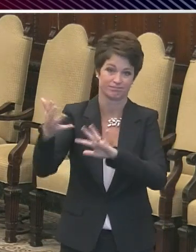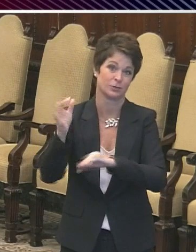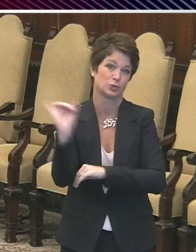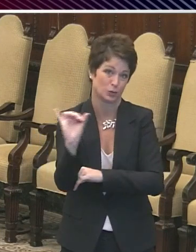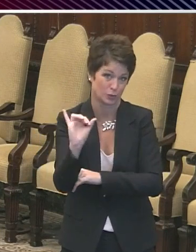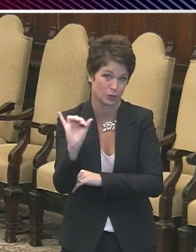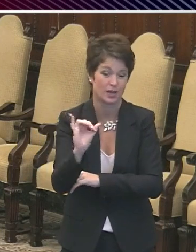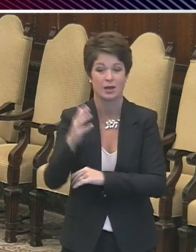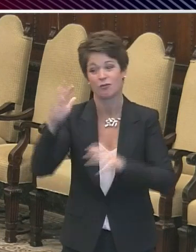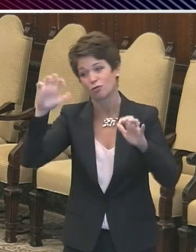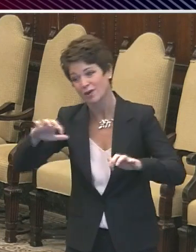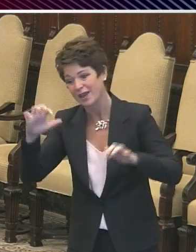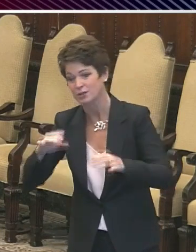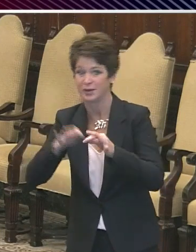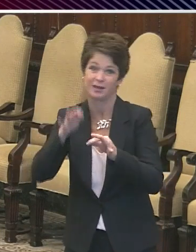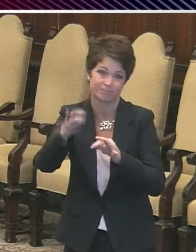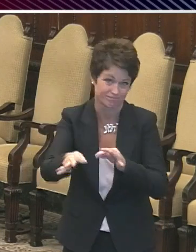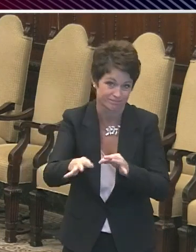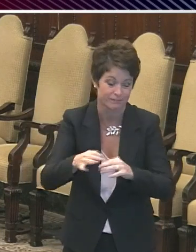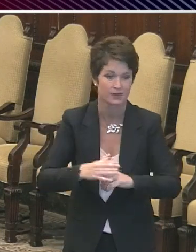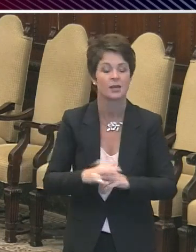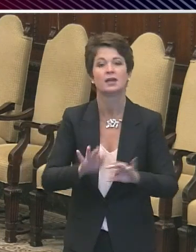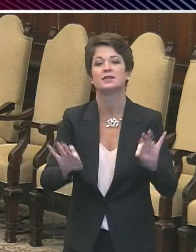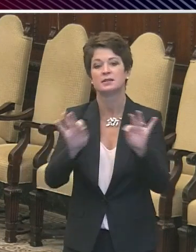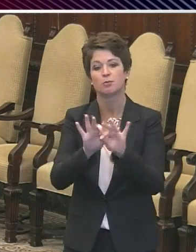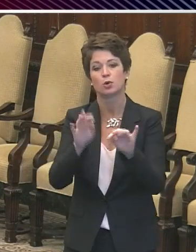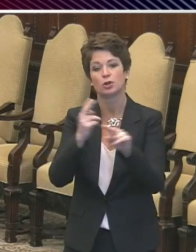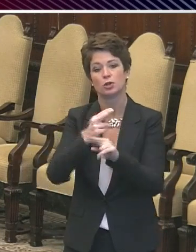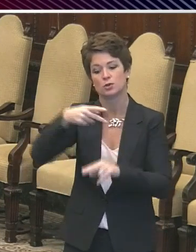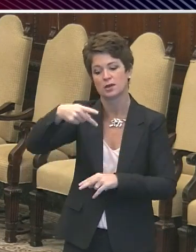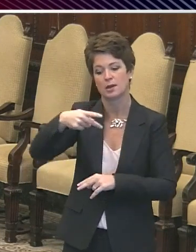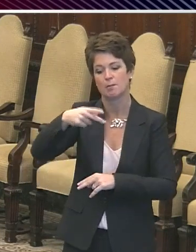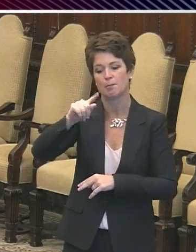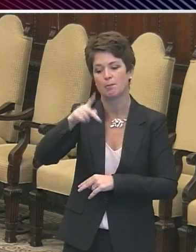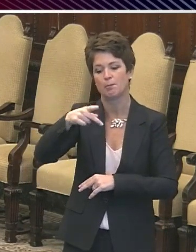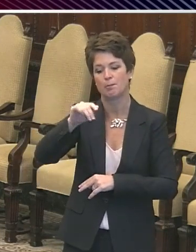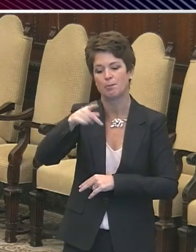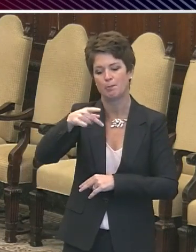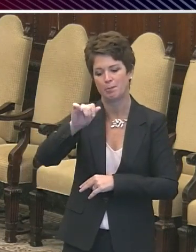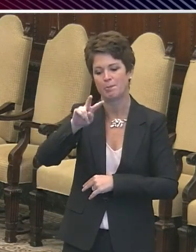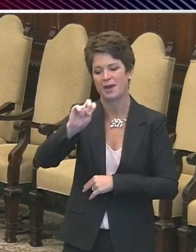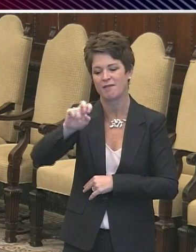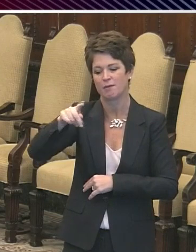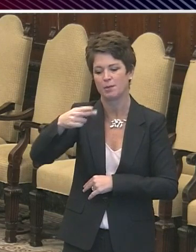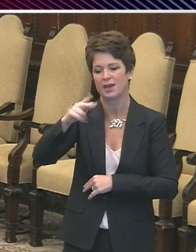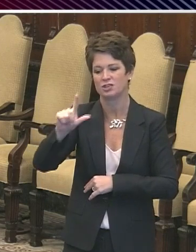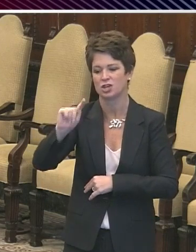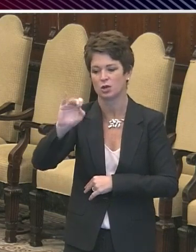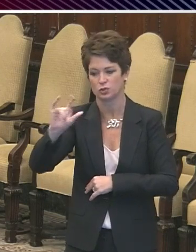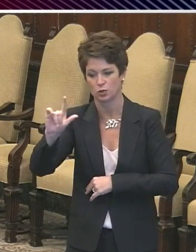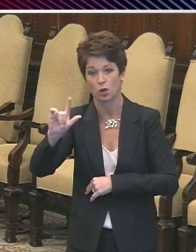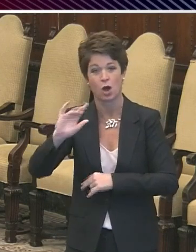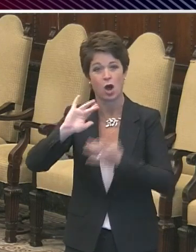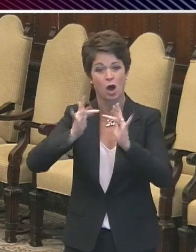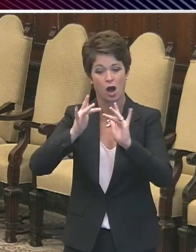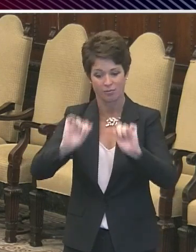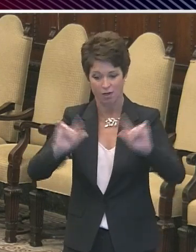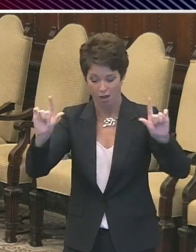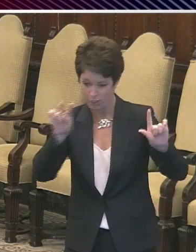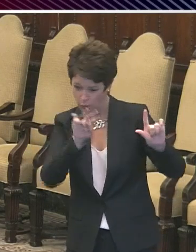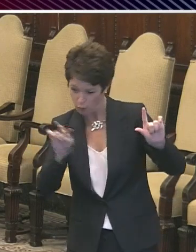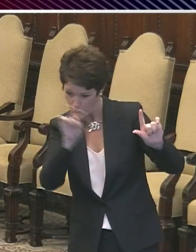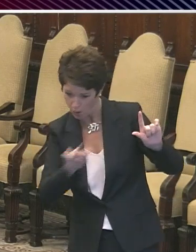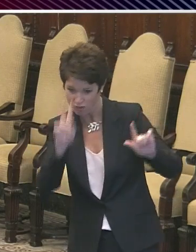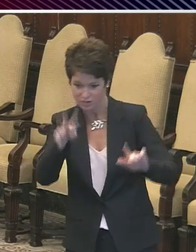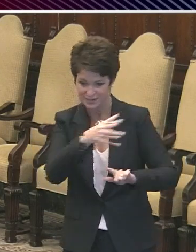on the progress of street paving using the online Pave PHL tool. This online application shows which streets are scheduled to